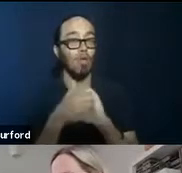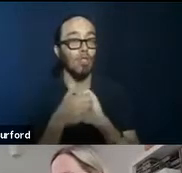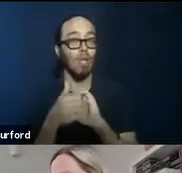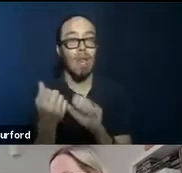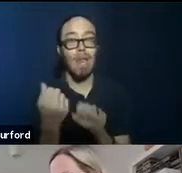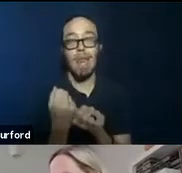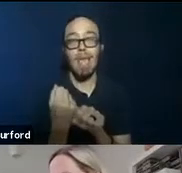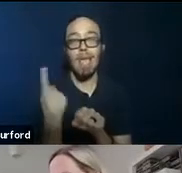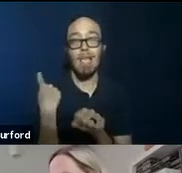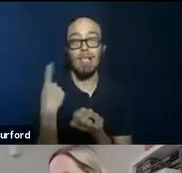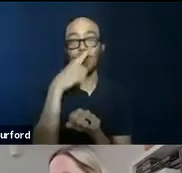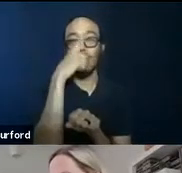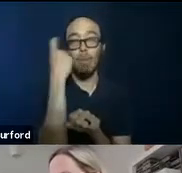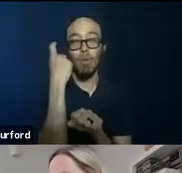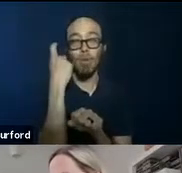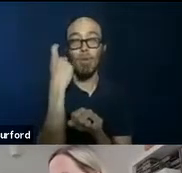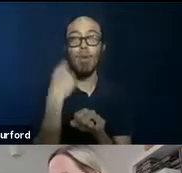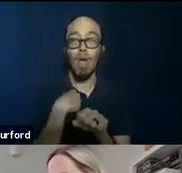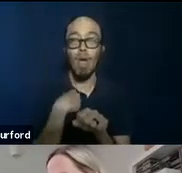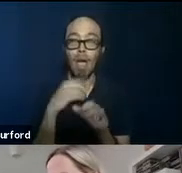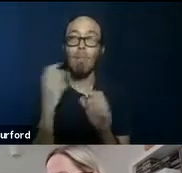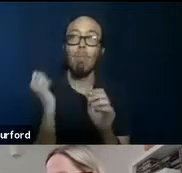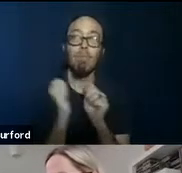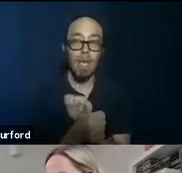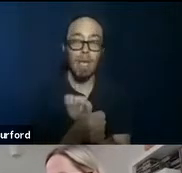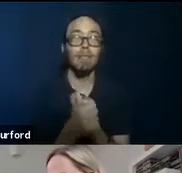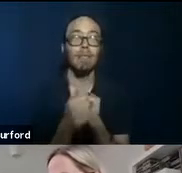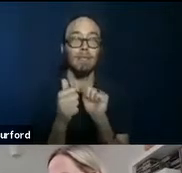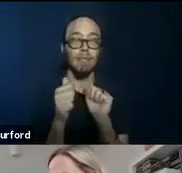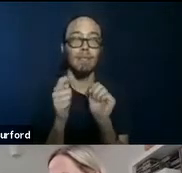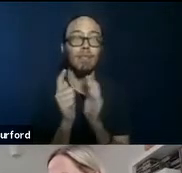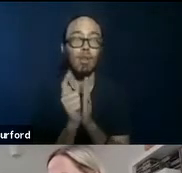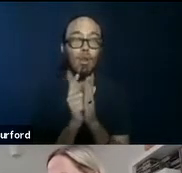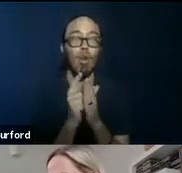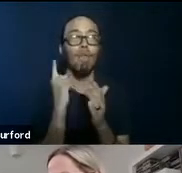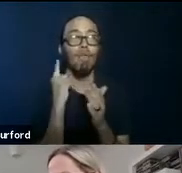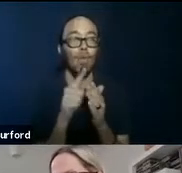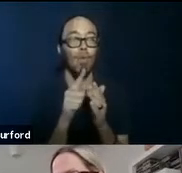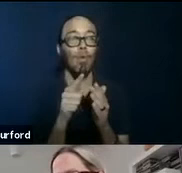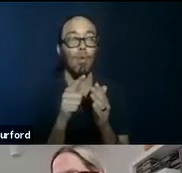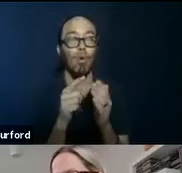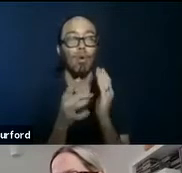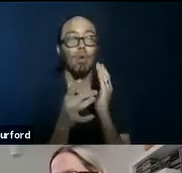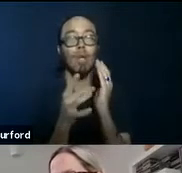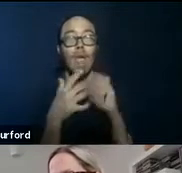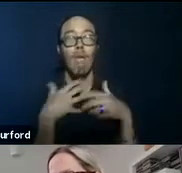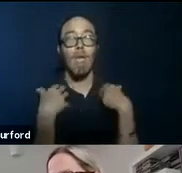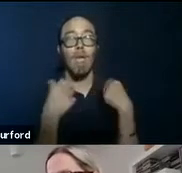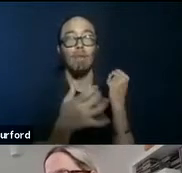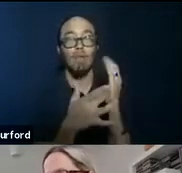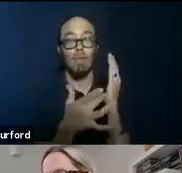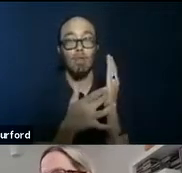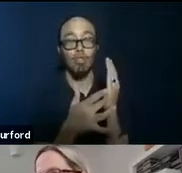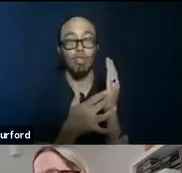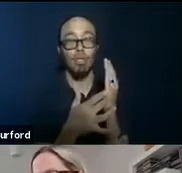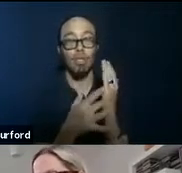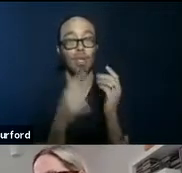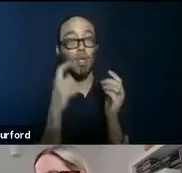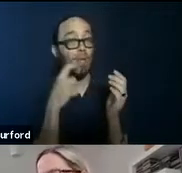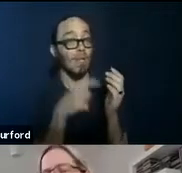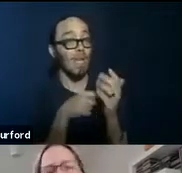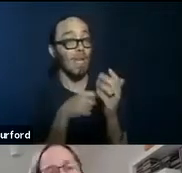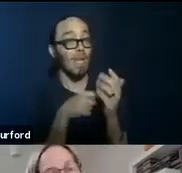that would expand that cooperation, specifically in health technology. We've now recognized that this crisis